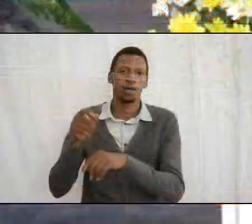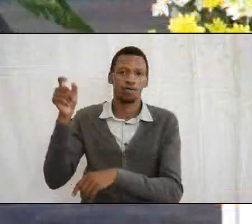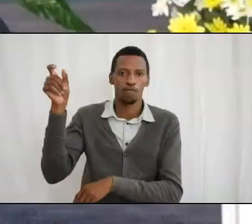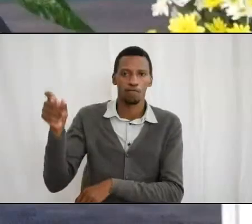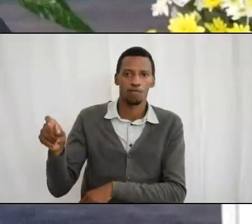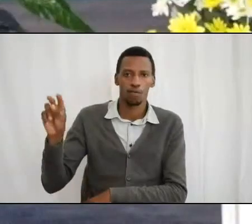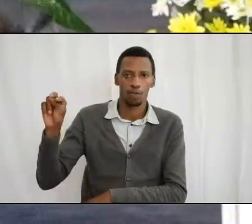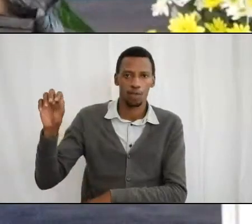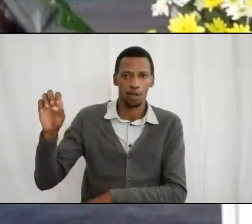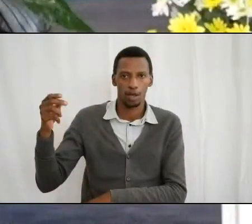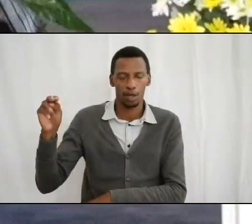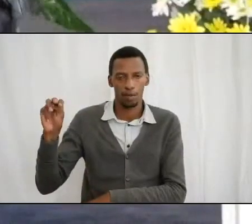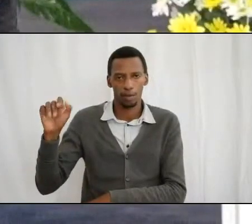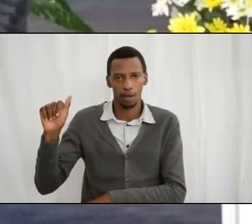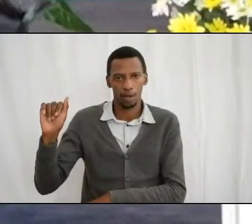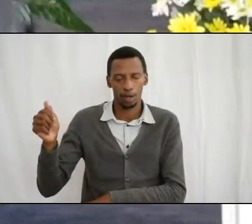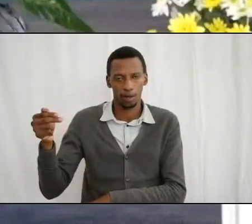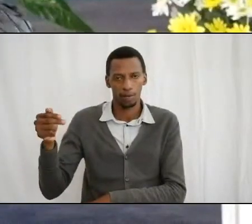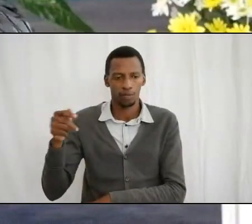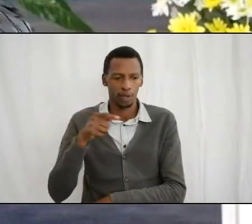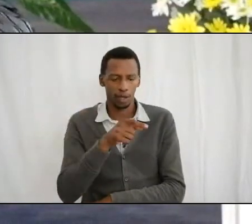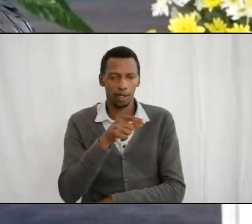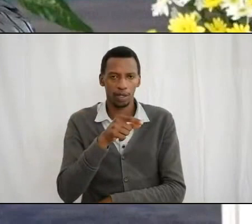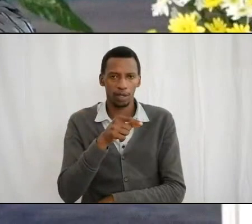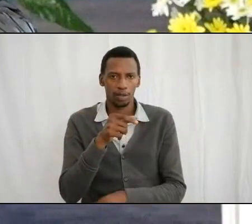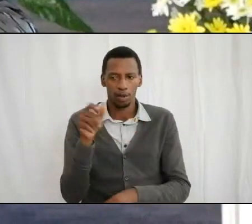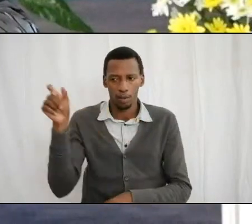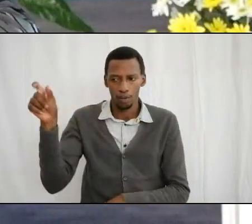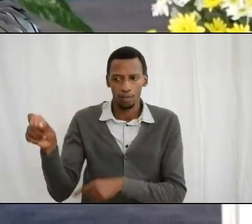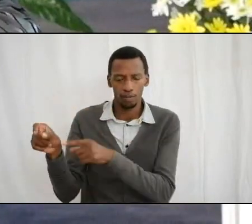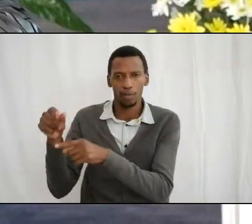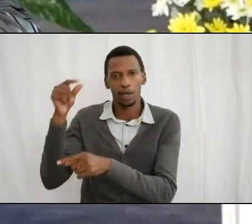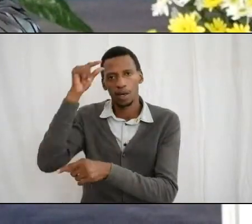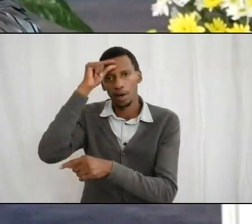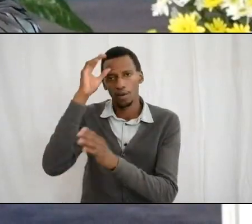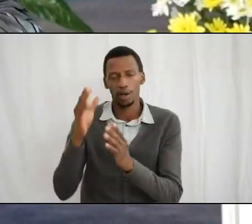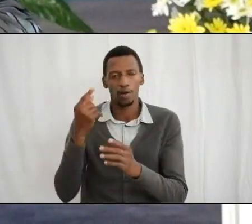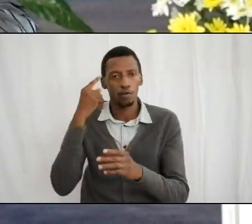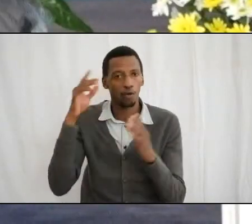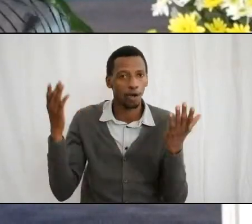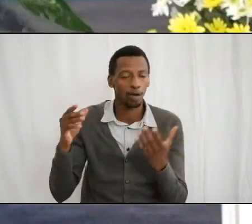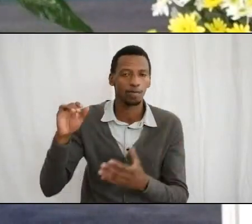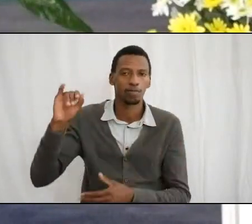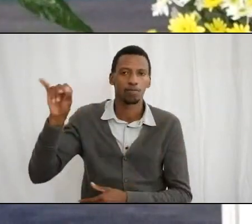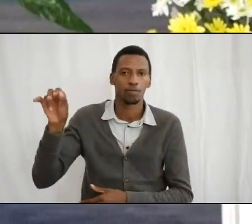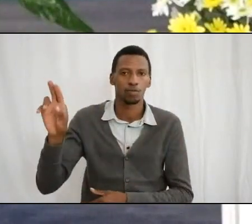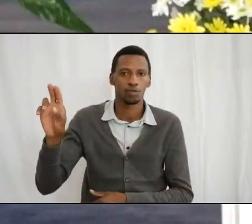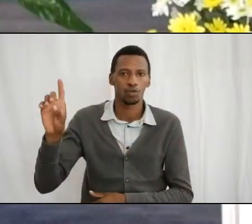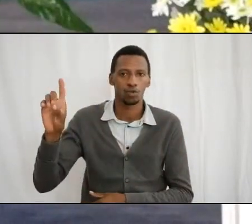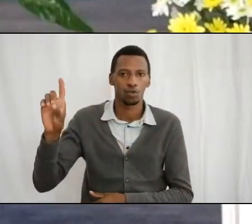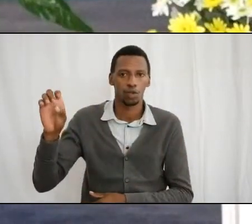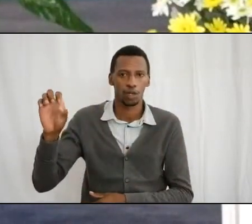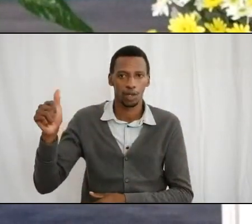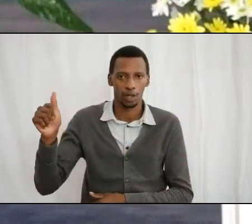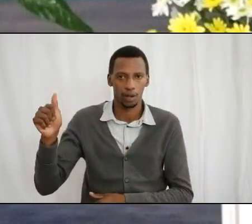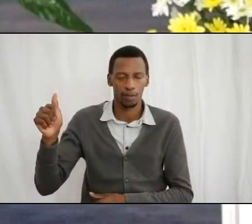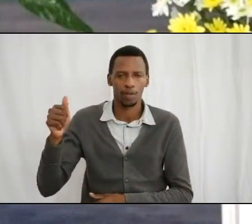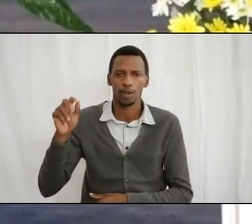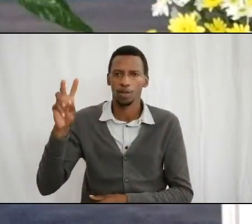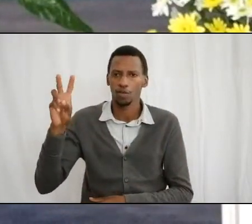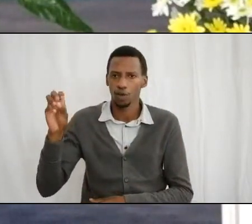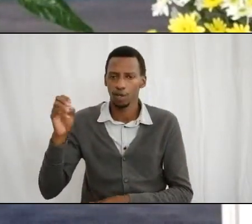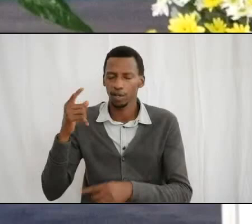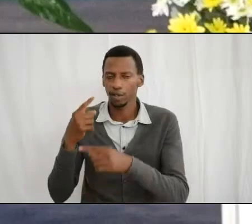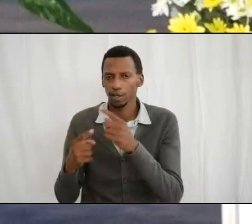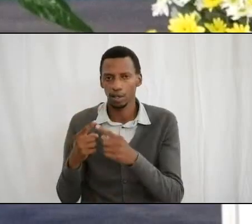governor of Judah. He has been doing this for over 20 years. And there's just one part